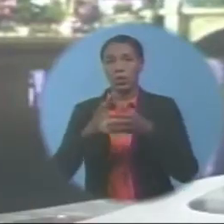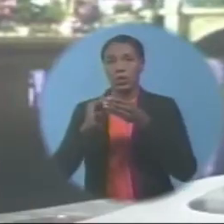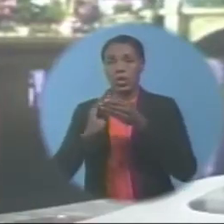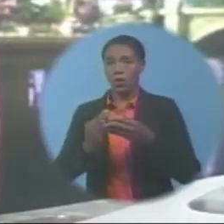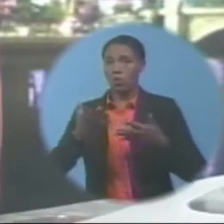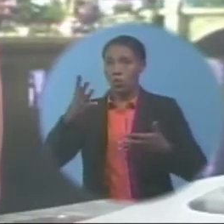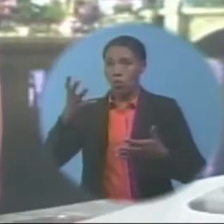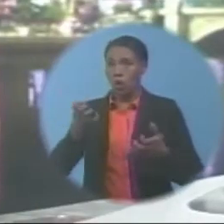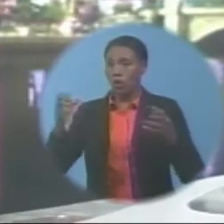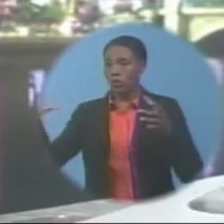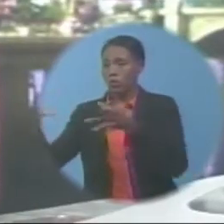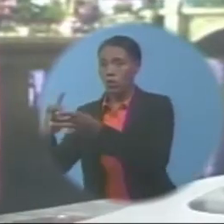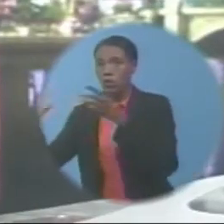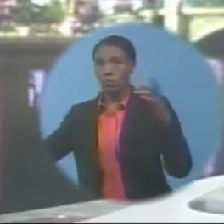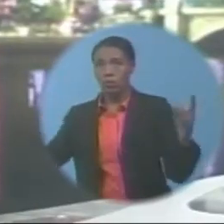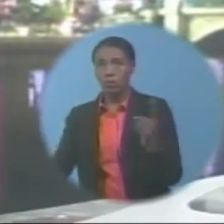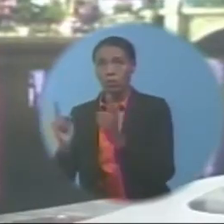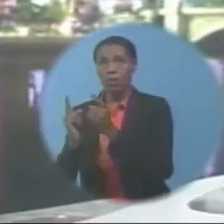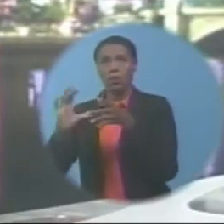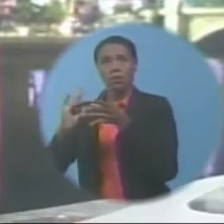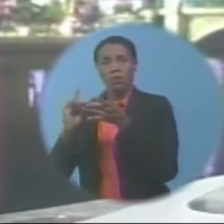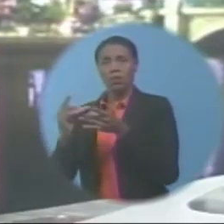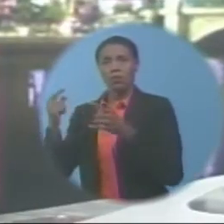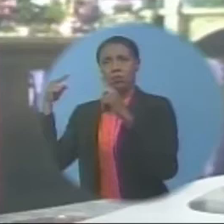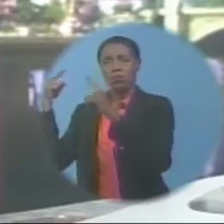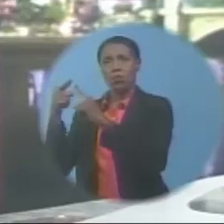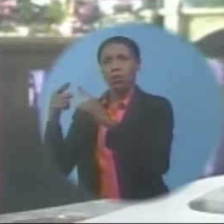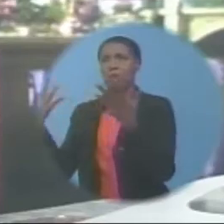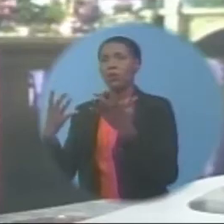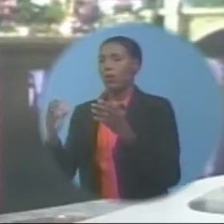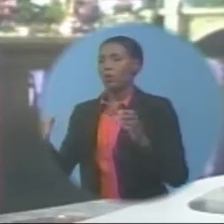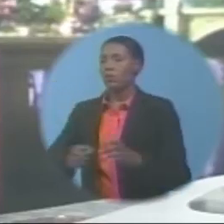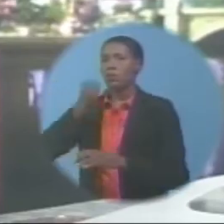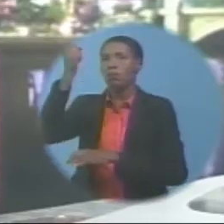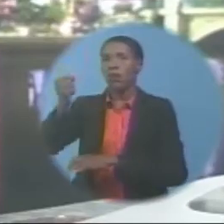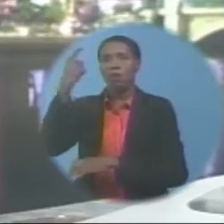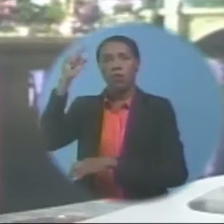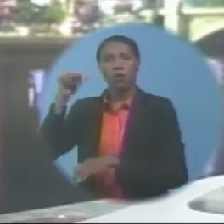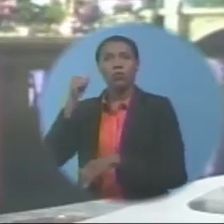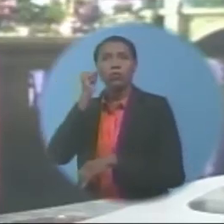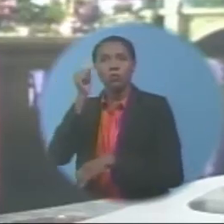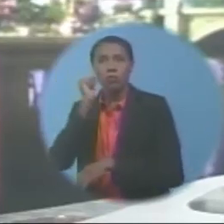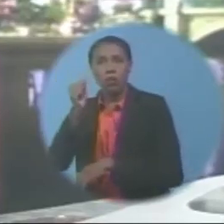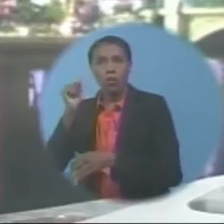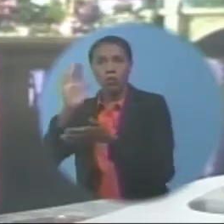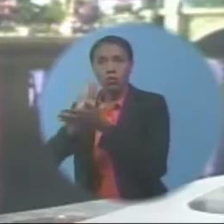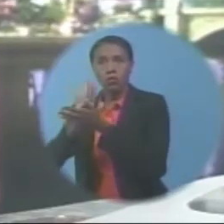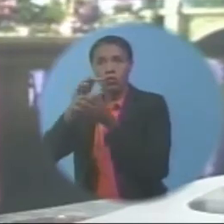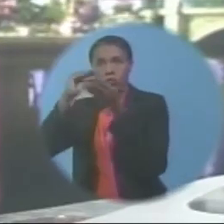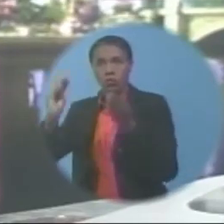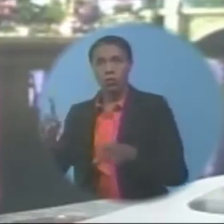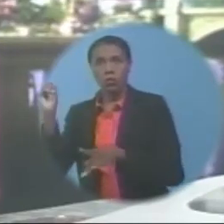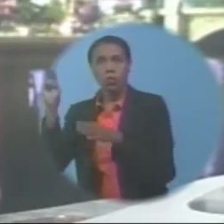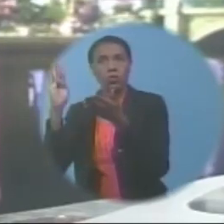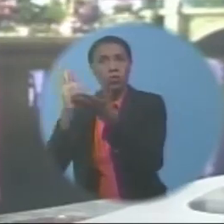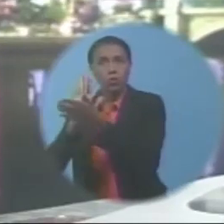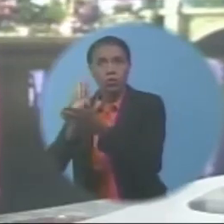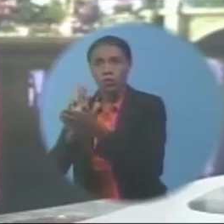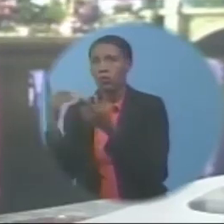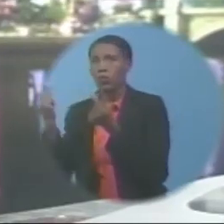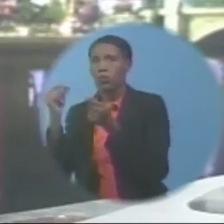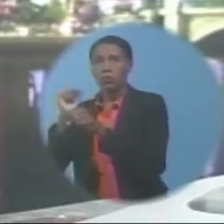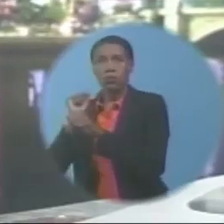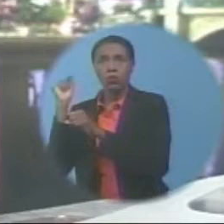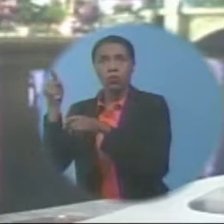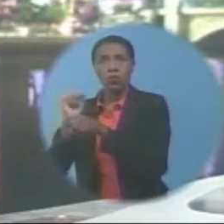with the union, but the big question is what plan is being put in place for tomorrow? You have school children to get to school, you have people to get to work, so what's going to